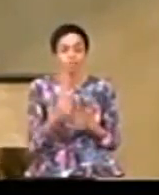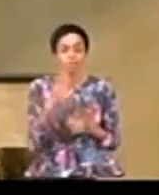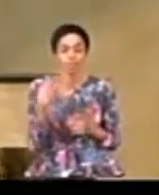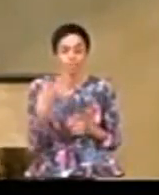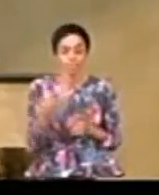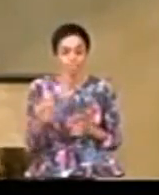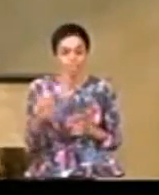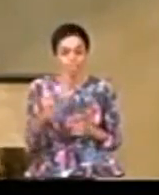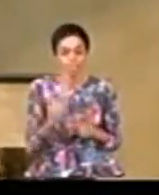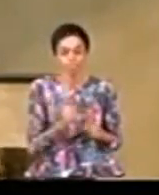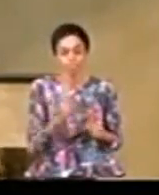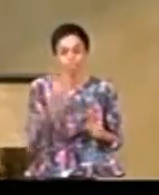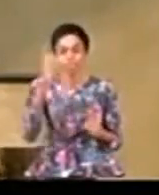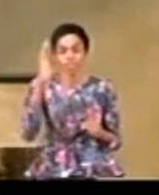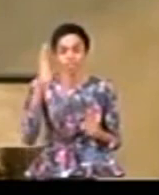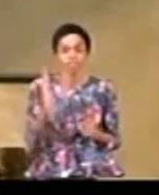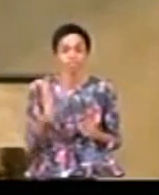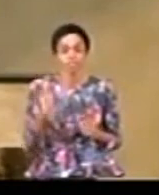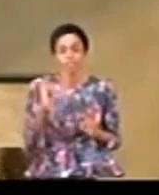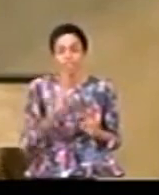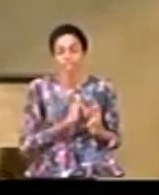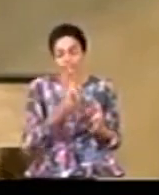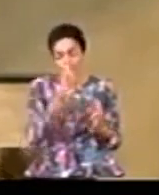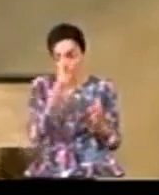is the word of God.